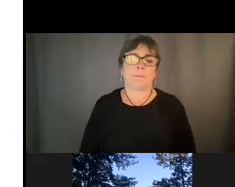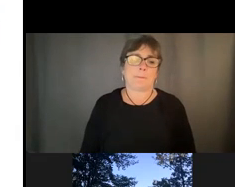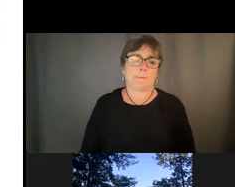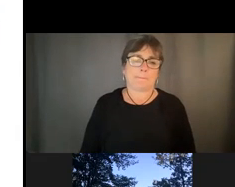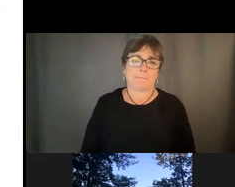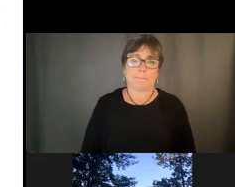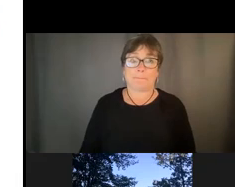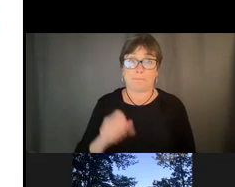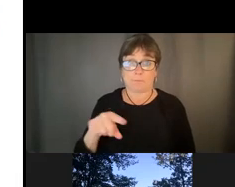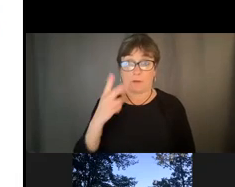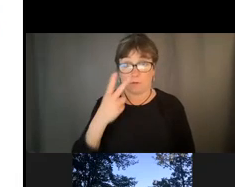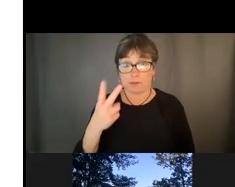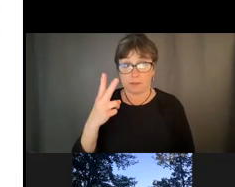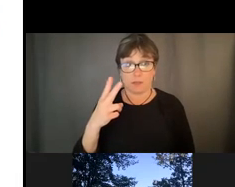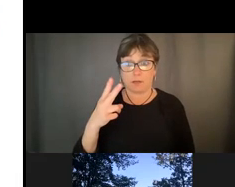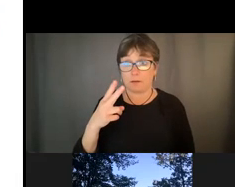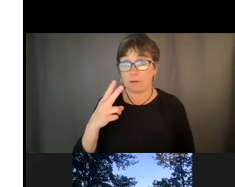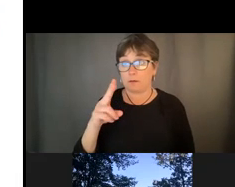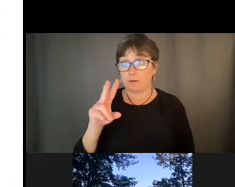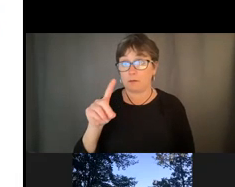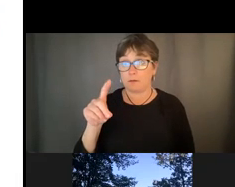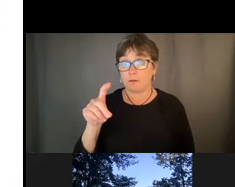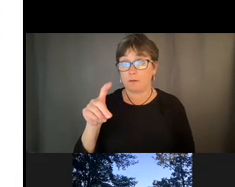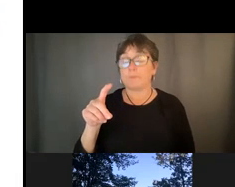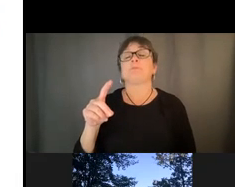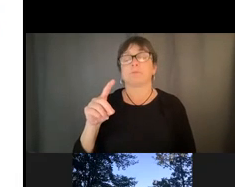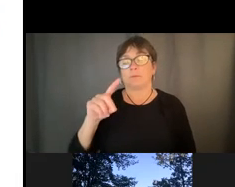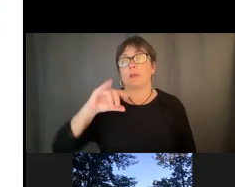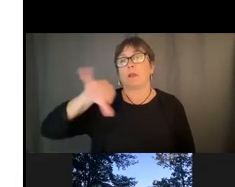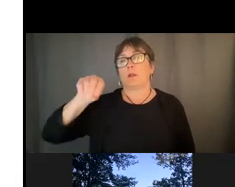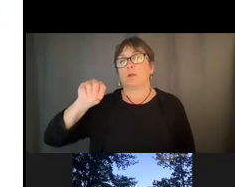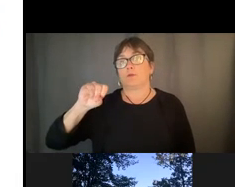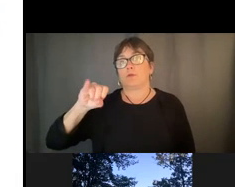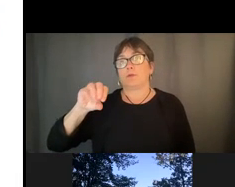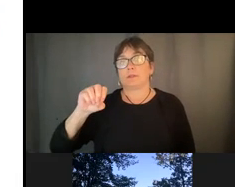Can you all see that still? Yes. Okay, awesome. Sweet.